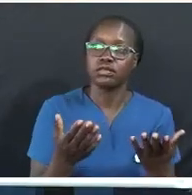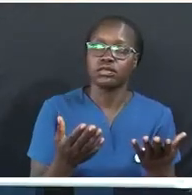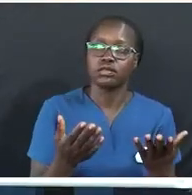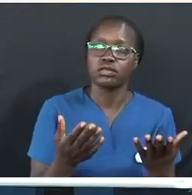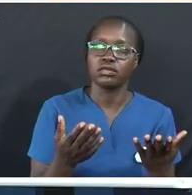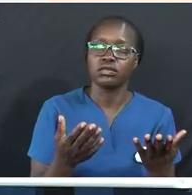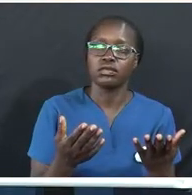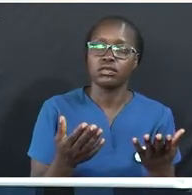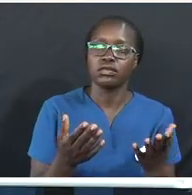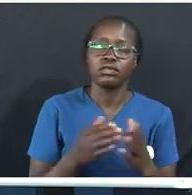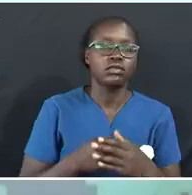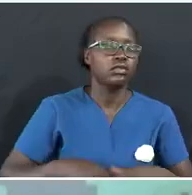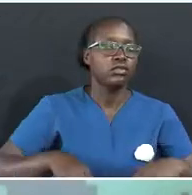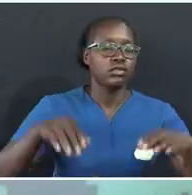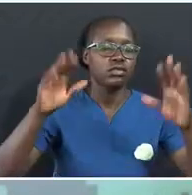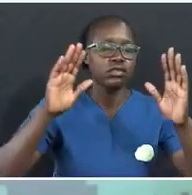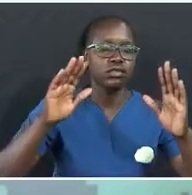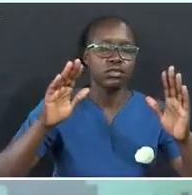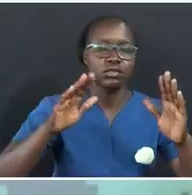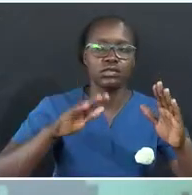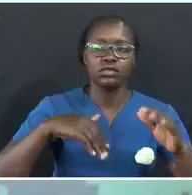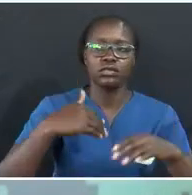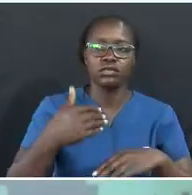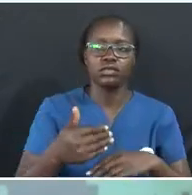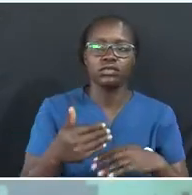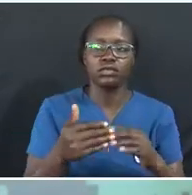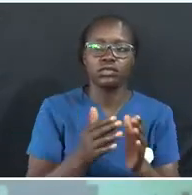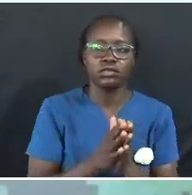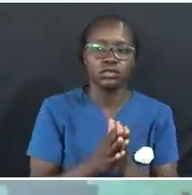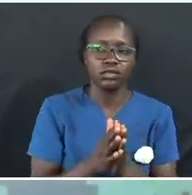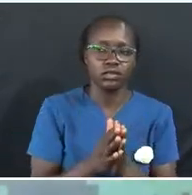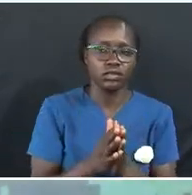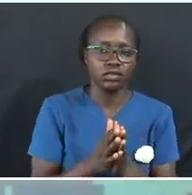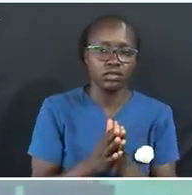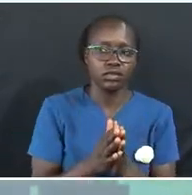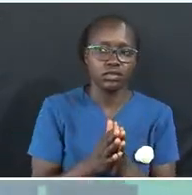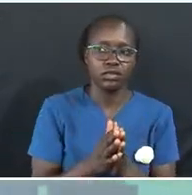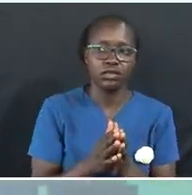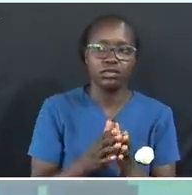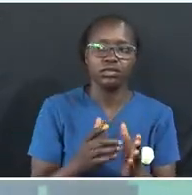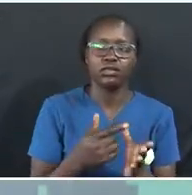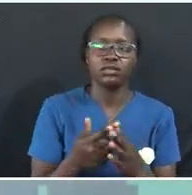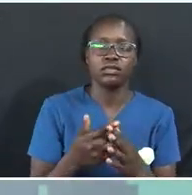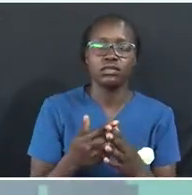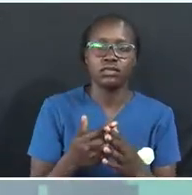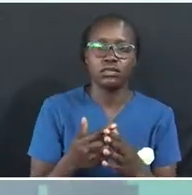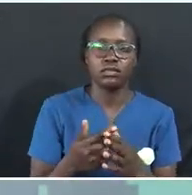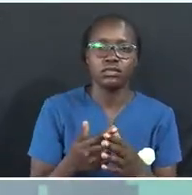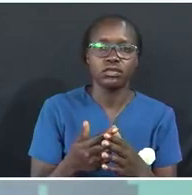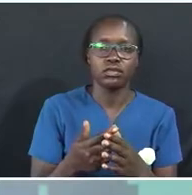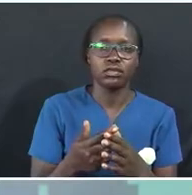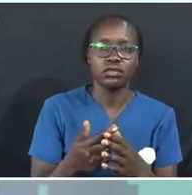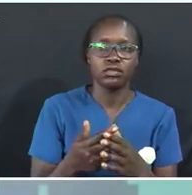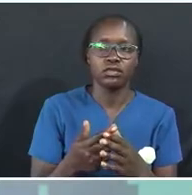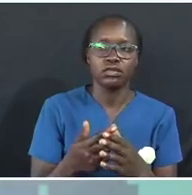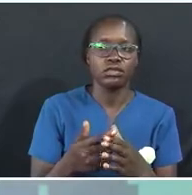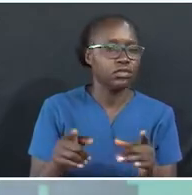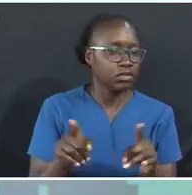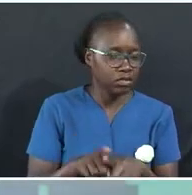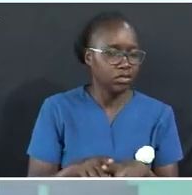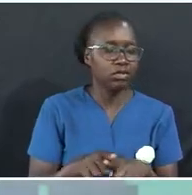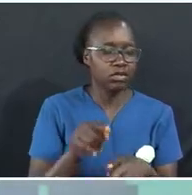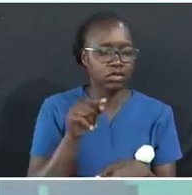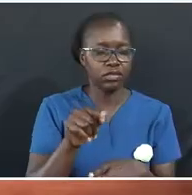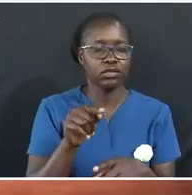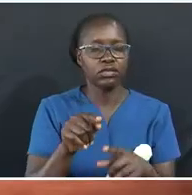to the extent of surrendering everything and even ready to die, then that is what is rated as the greatest kind of